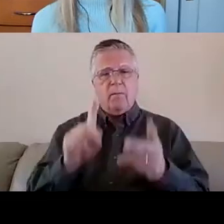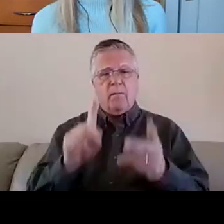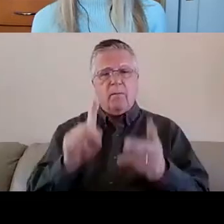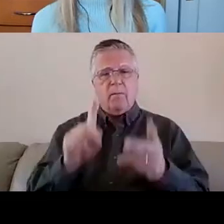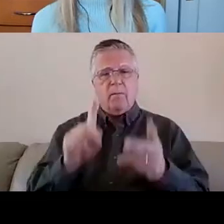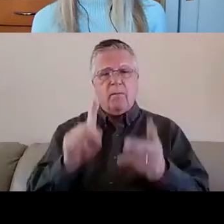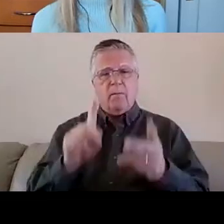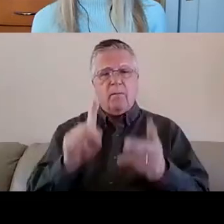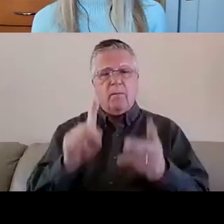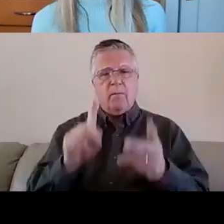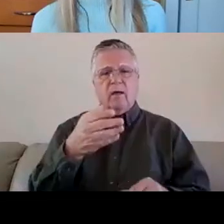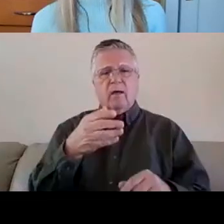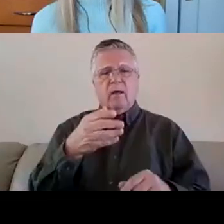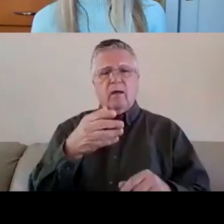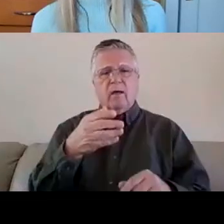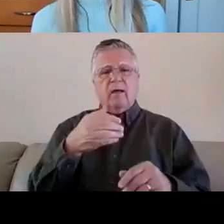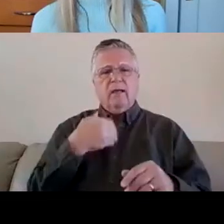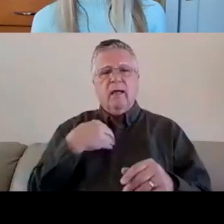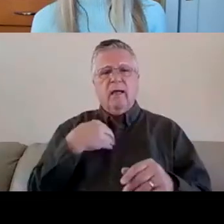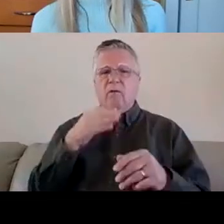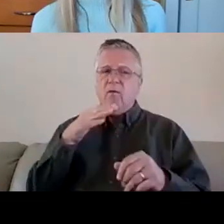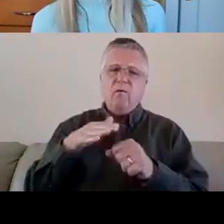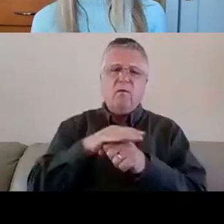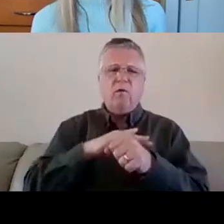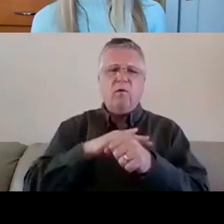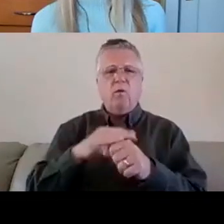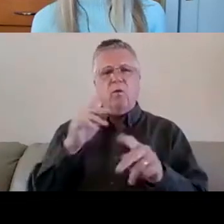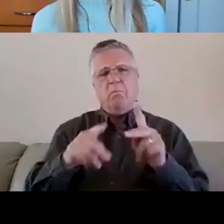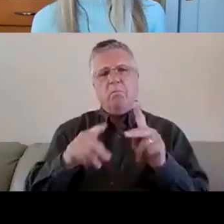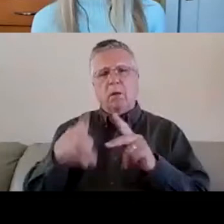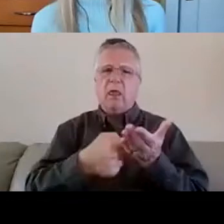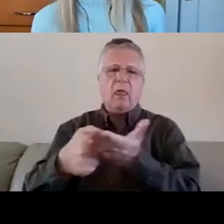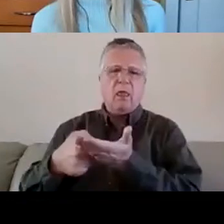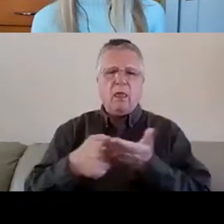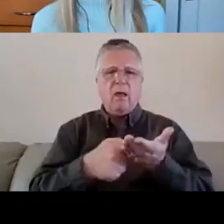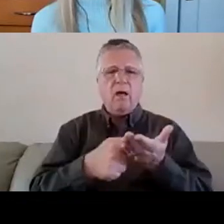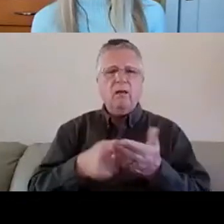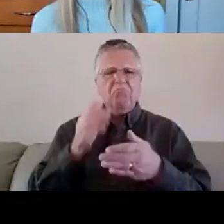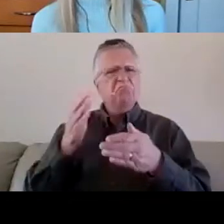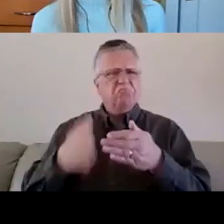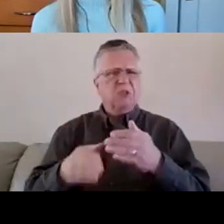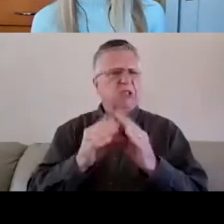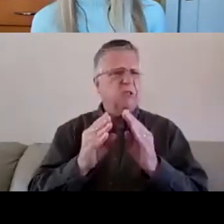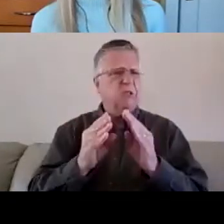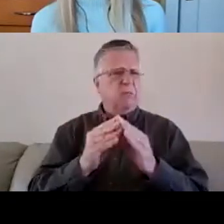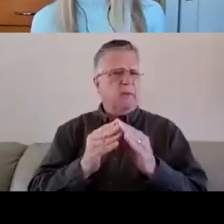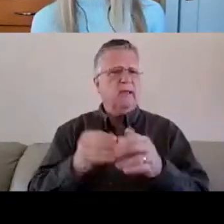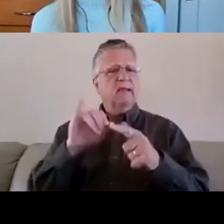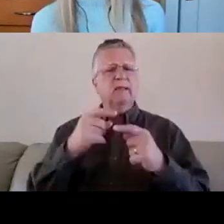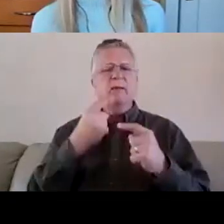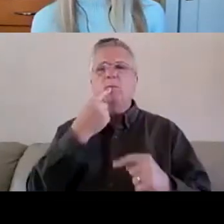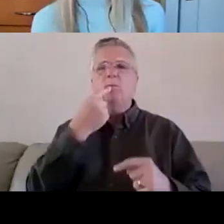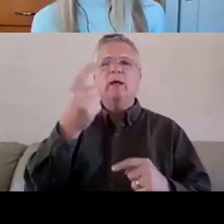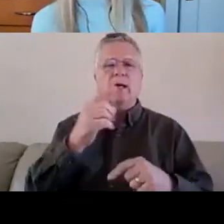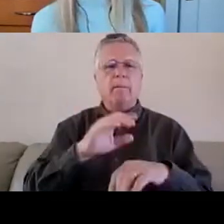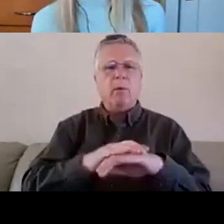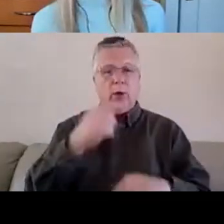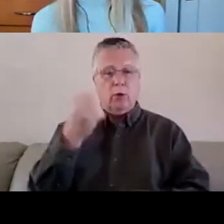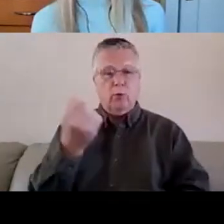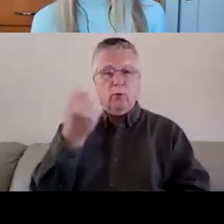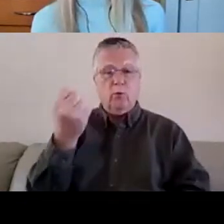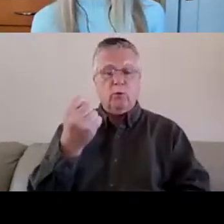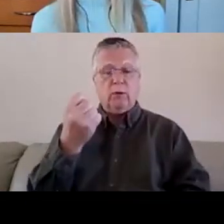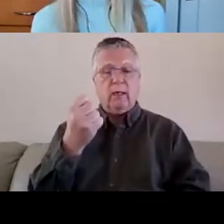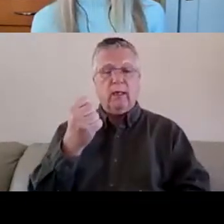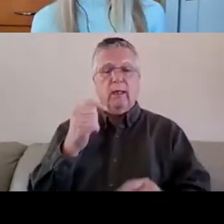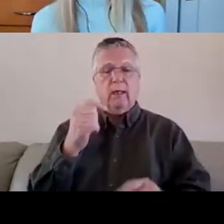public discussion, and recess the meeting, still be able to bring it up on Tuesday to preliminarily vote